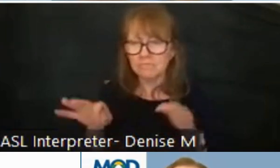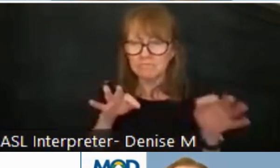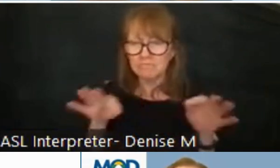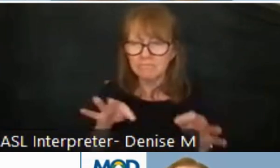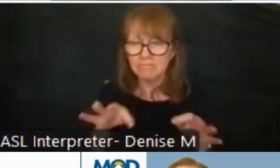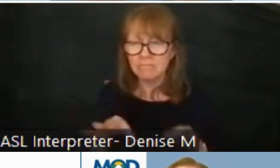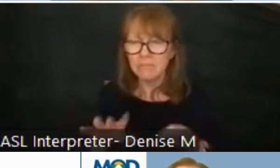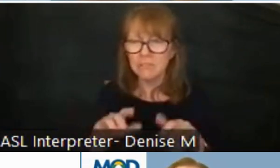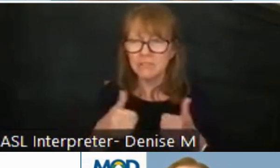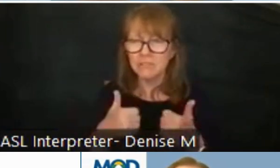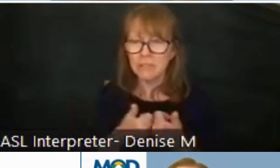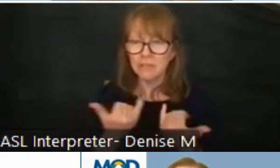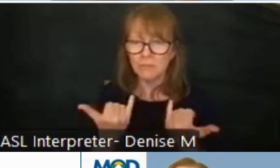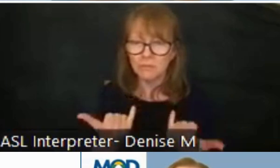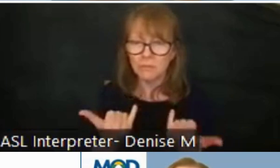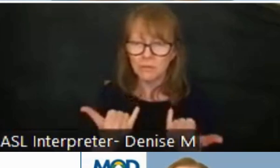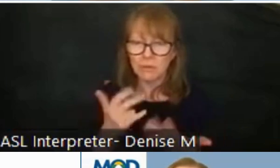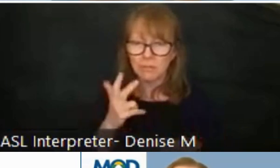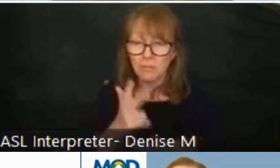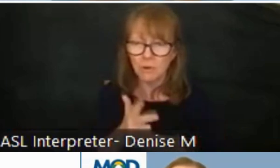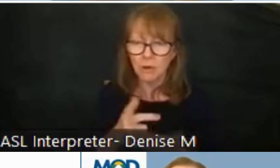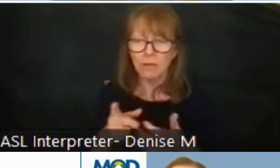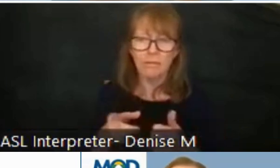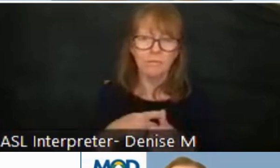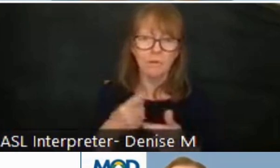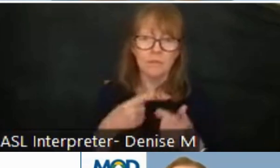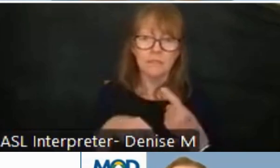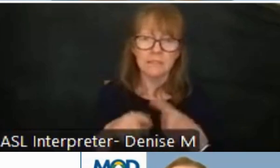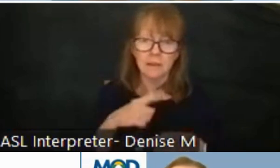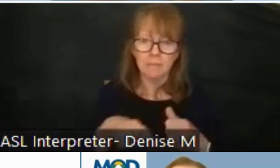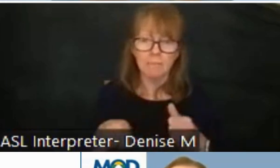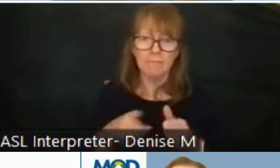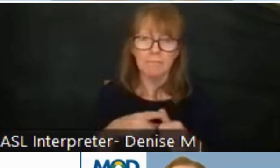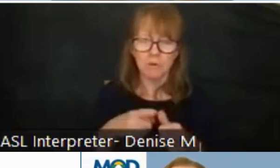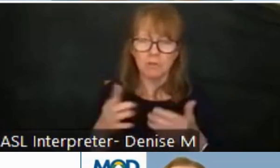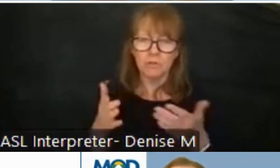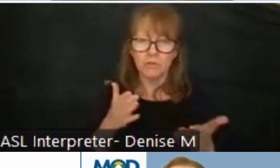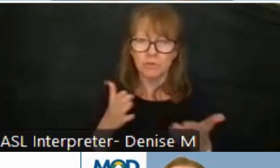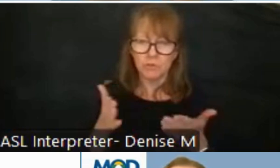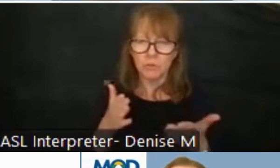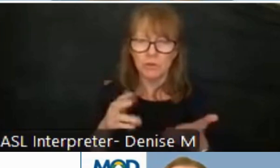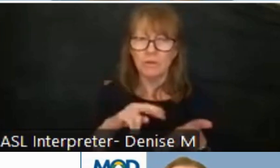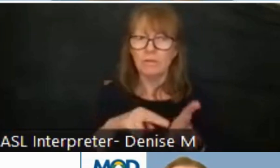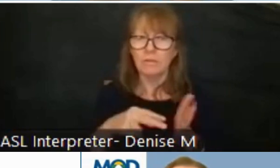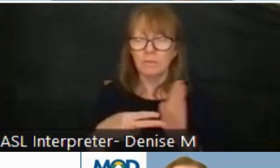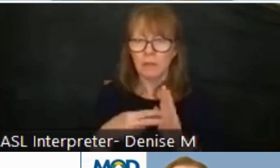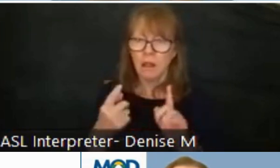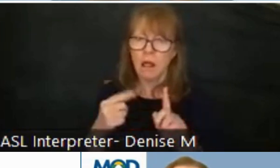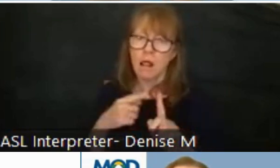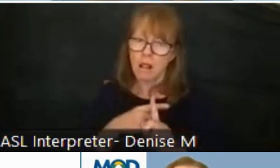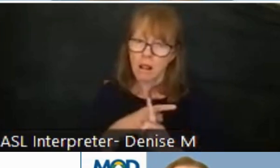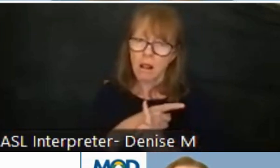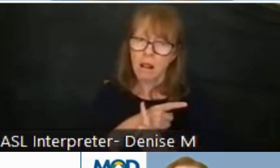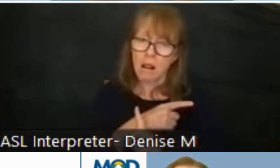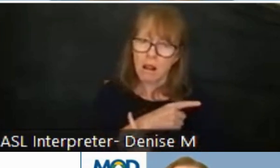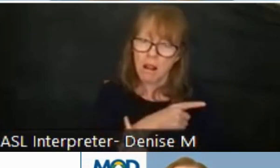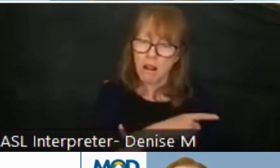I might say something like the first come, first served parking policy means I always have to park at the far end of the lot.